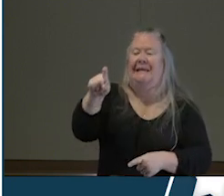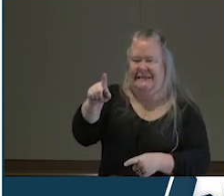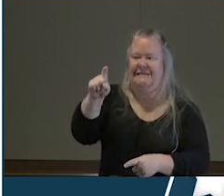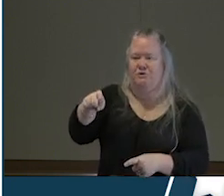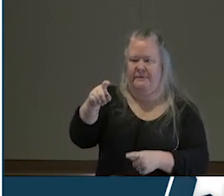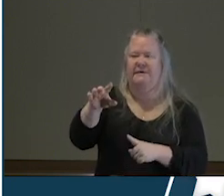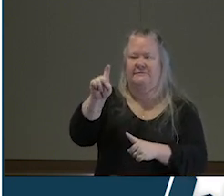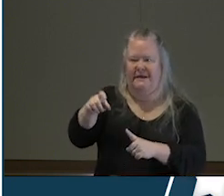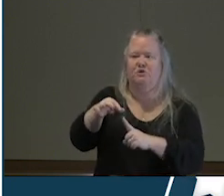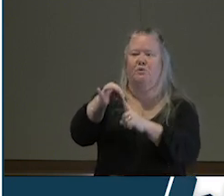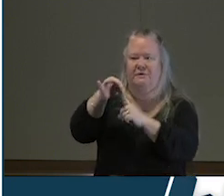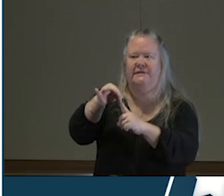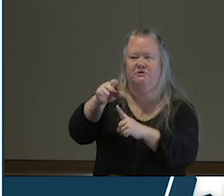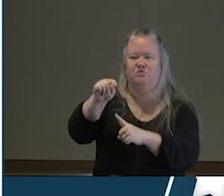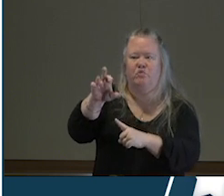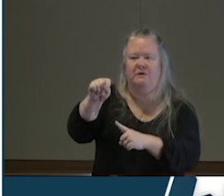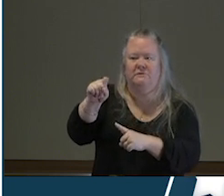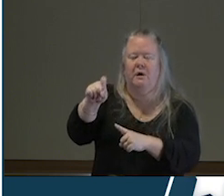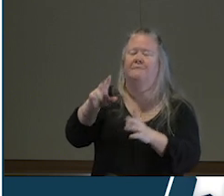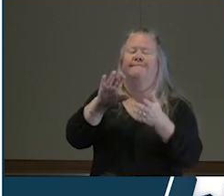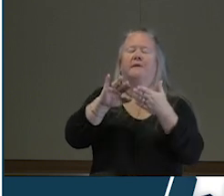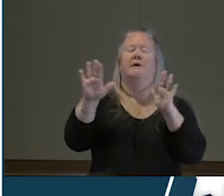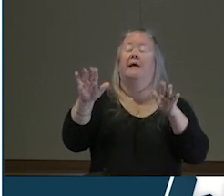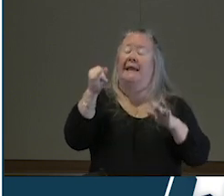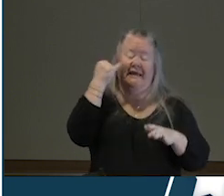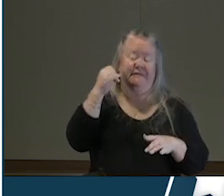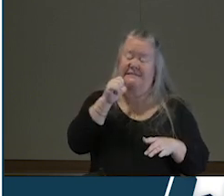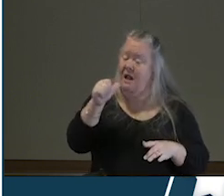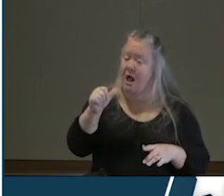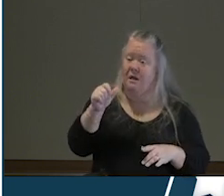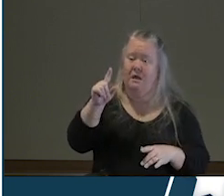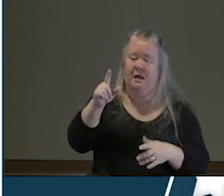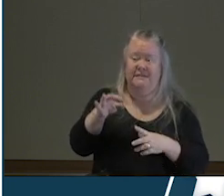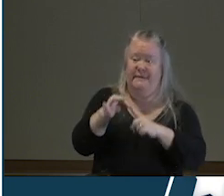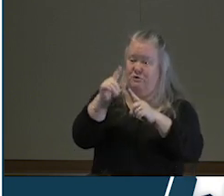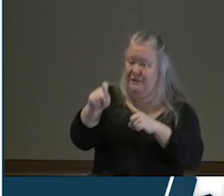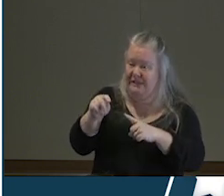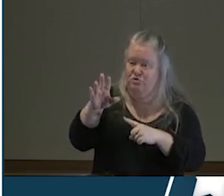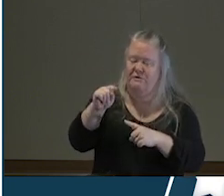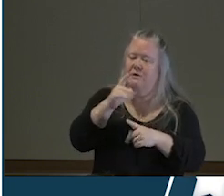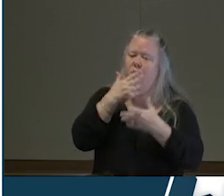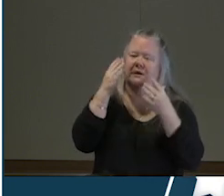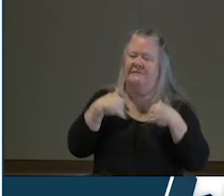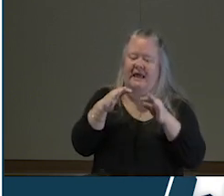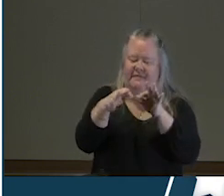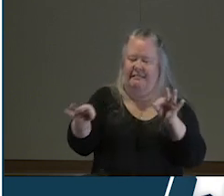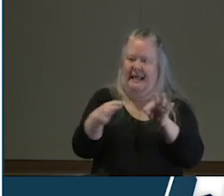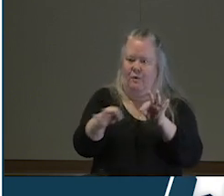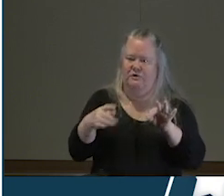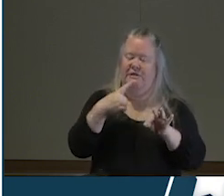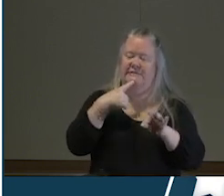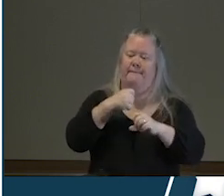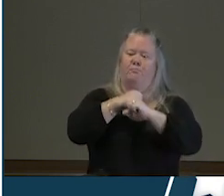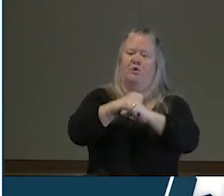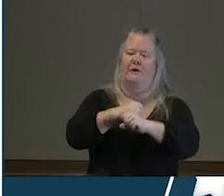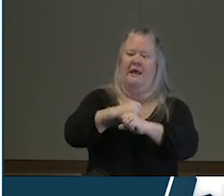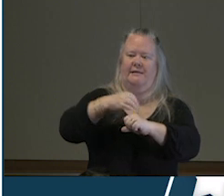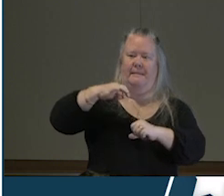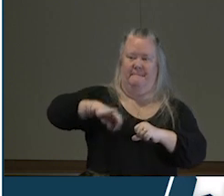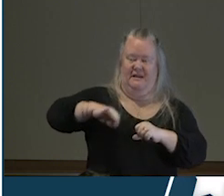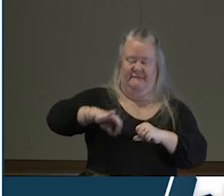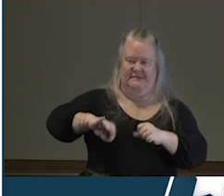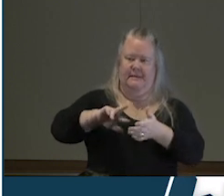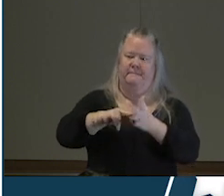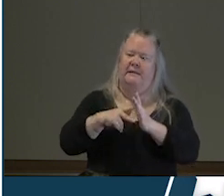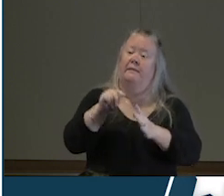special needs trust. If it's not a special needs trust, then it doesn't have the language that says protect the benefits,